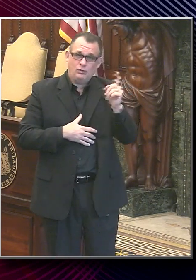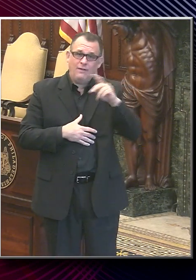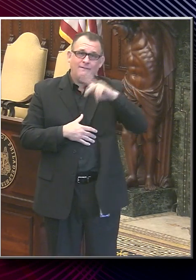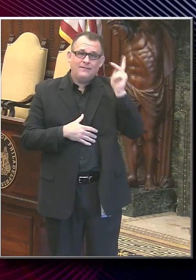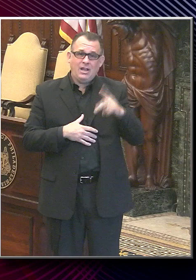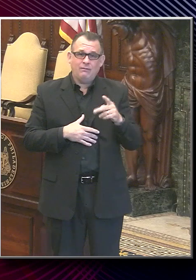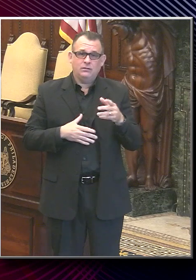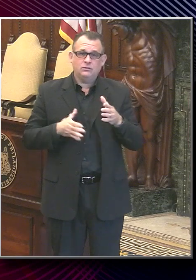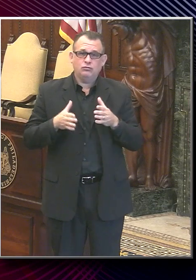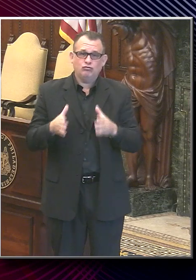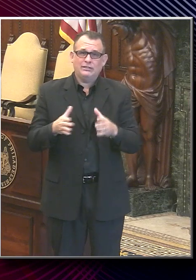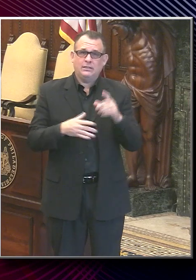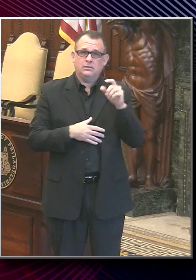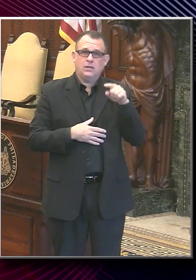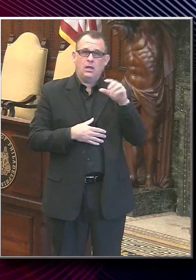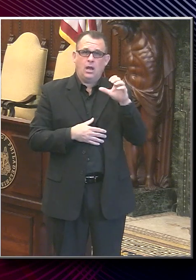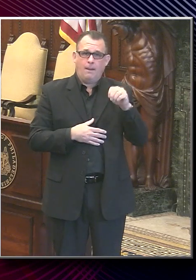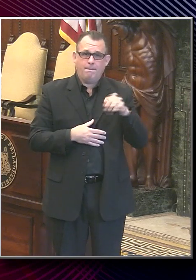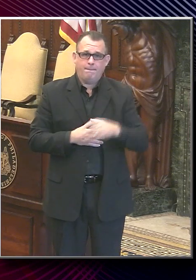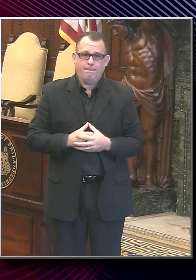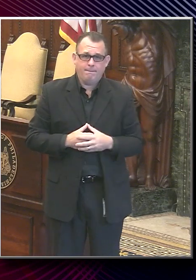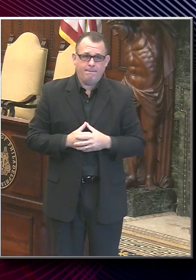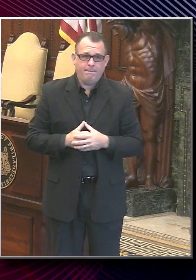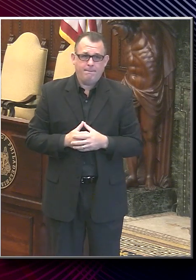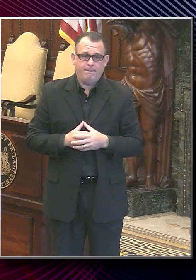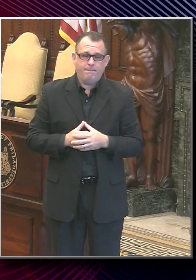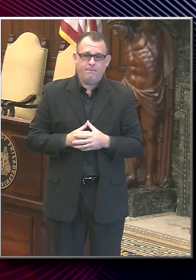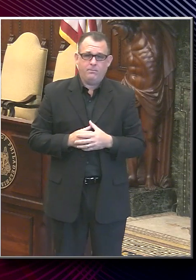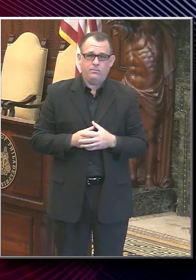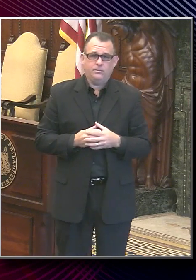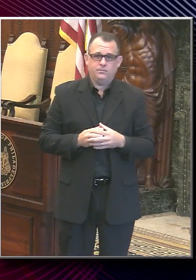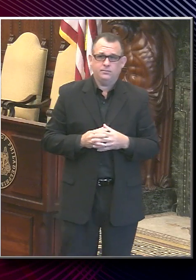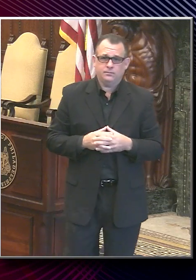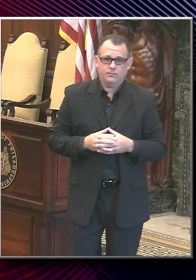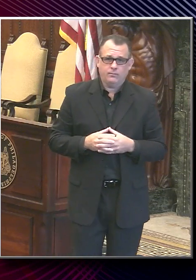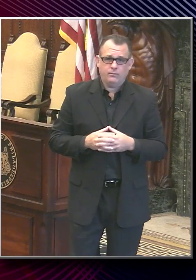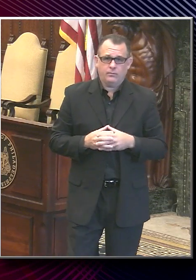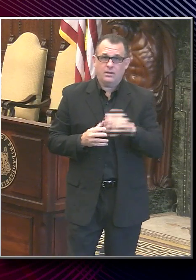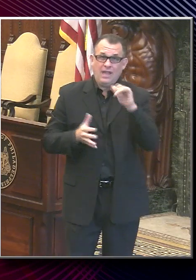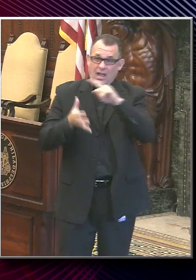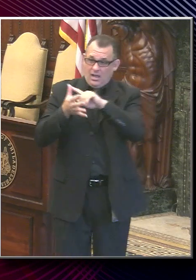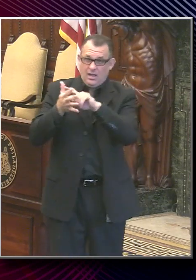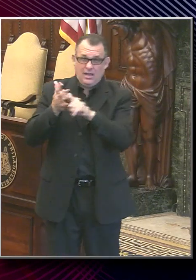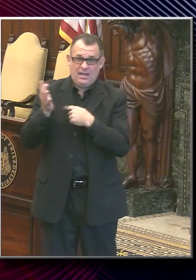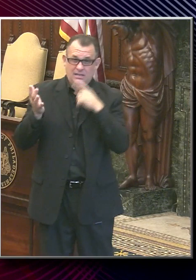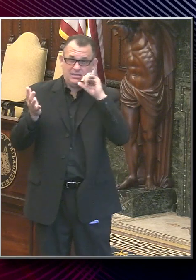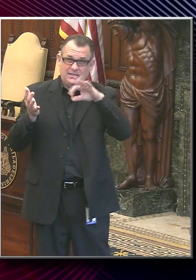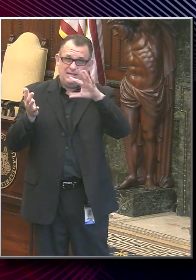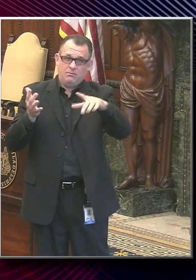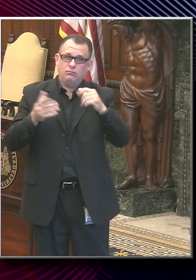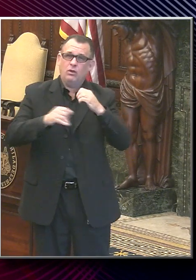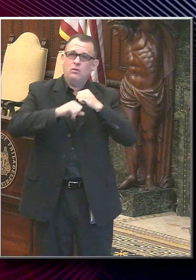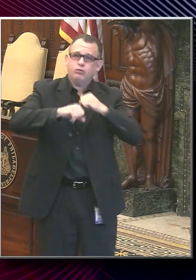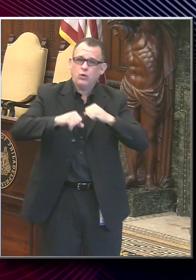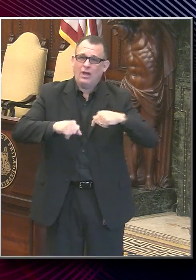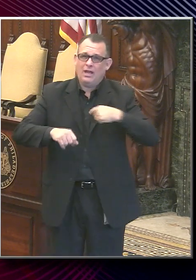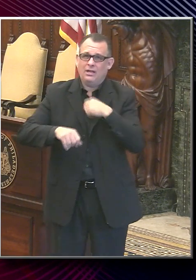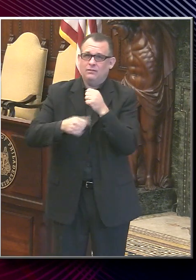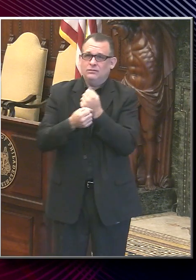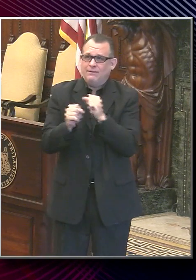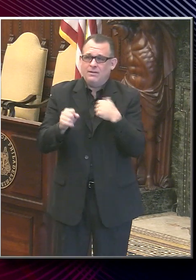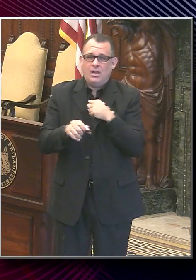philadelphiastreets.com. That's philadelphiastreets.com. These and other tips can go a long way in protecting the health and safety of our